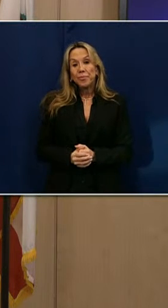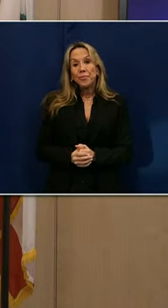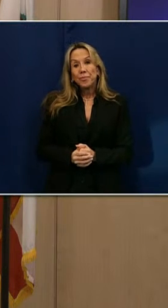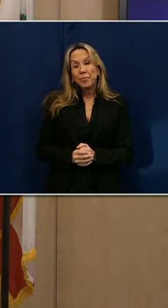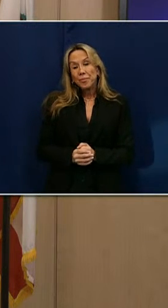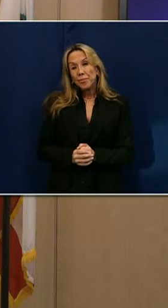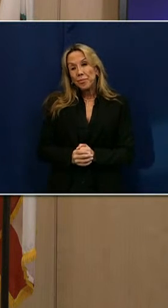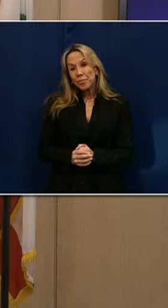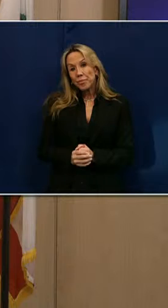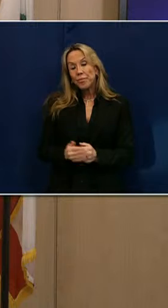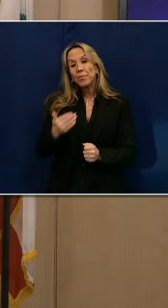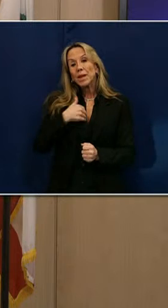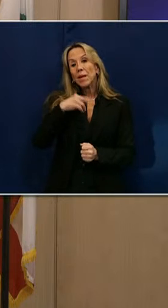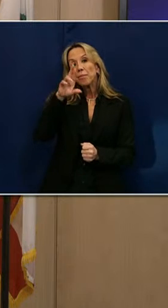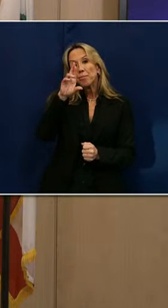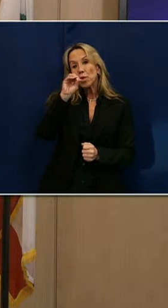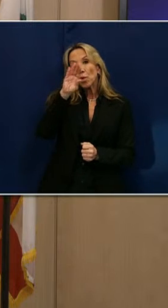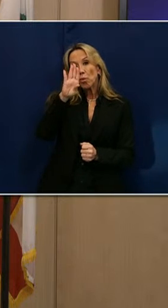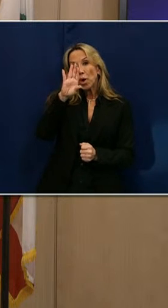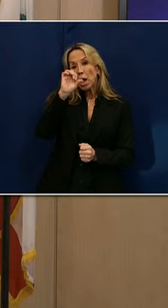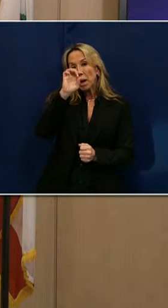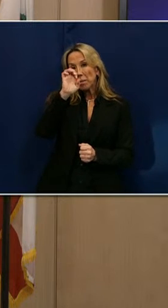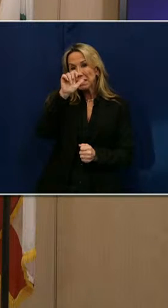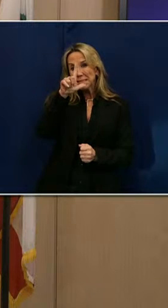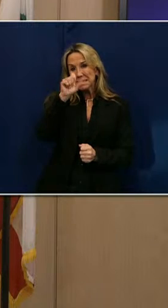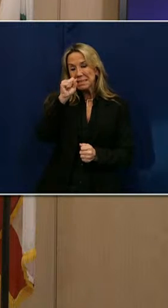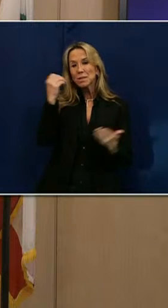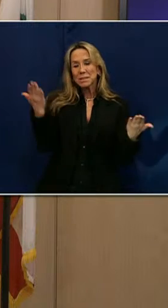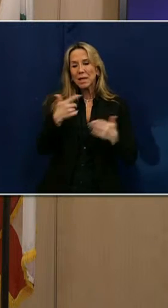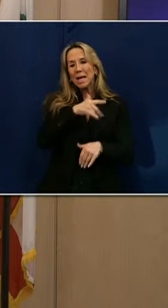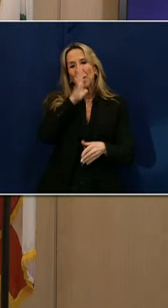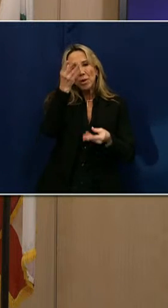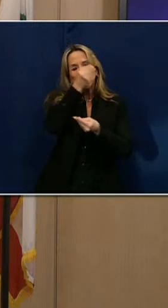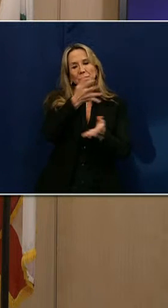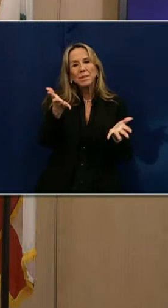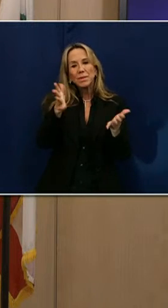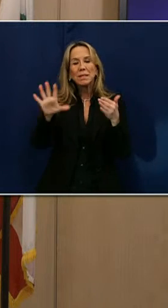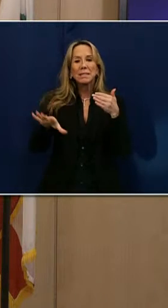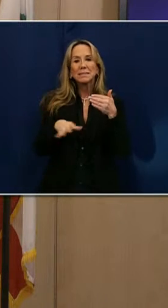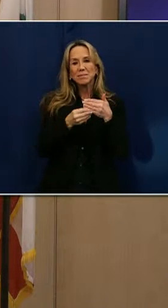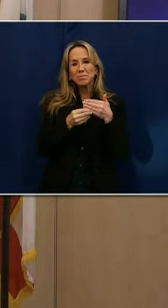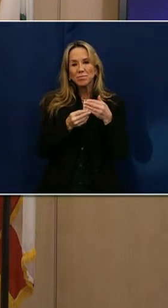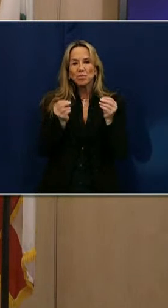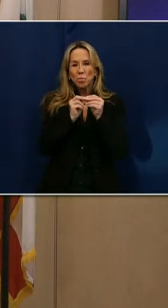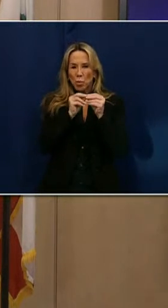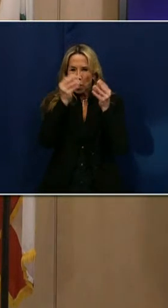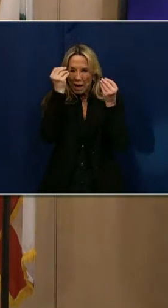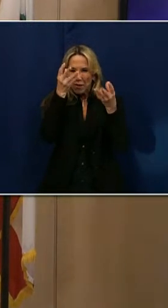We have Rob Seals, who's going to provide additional information about our hospital data.